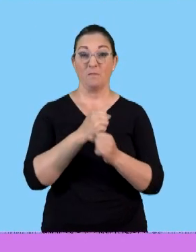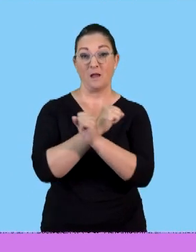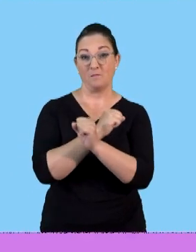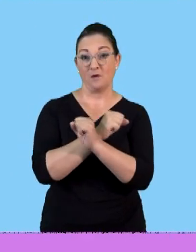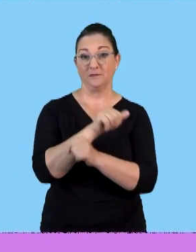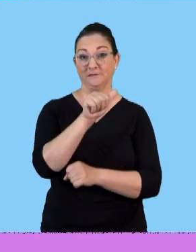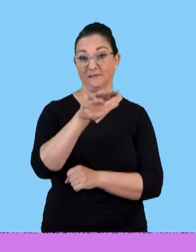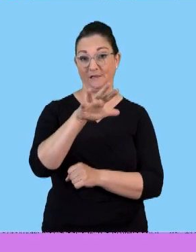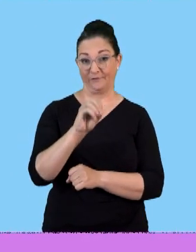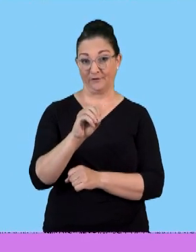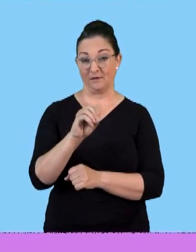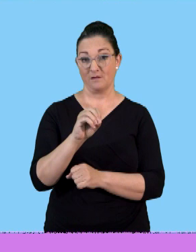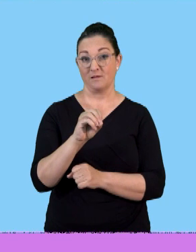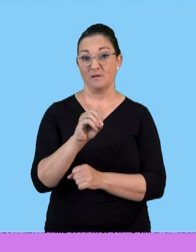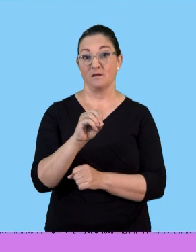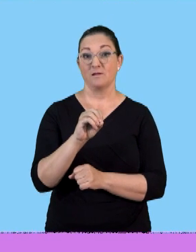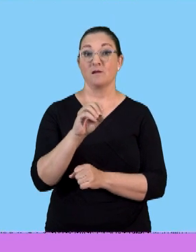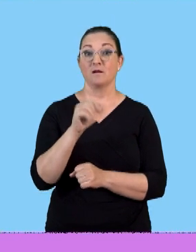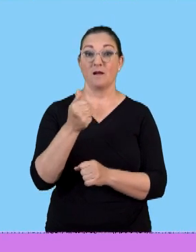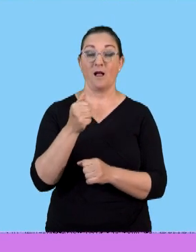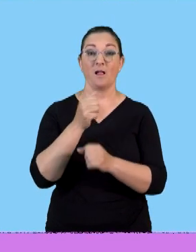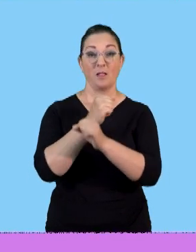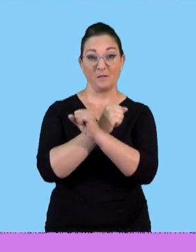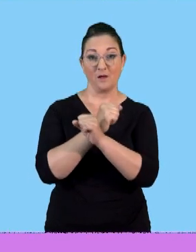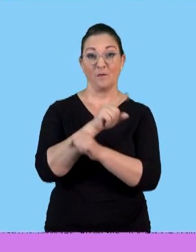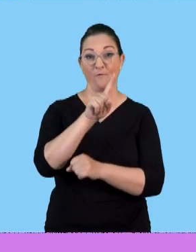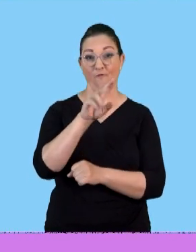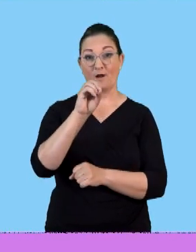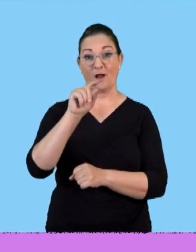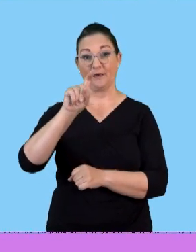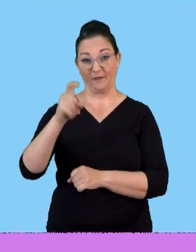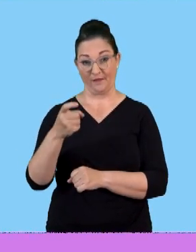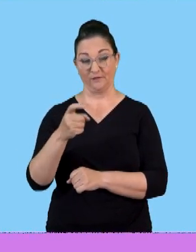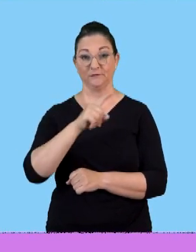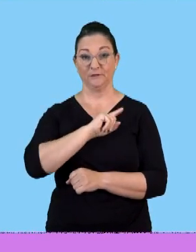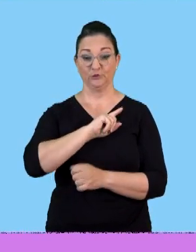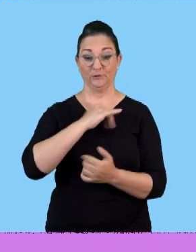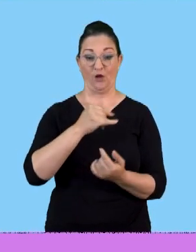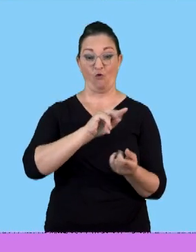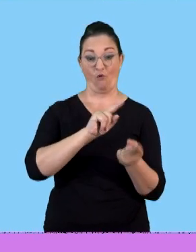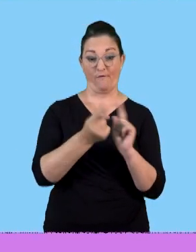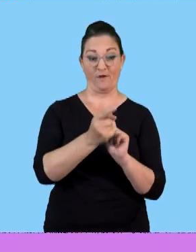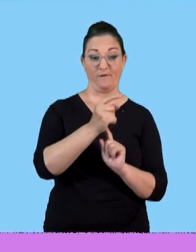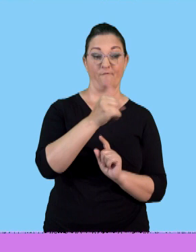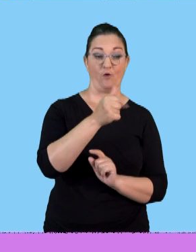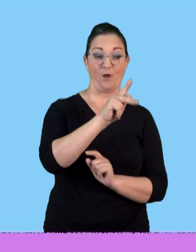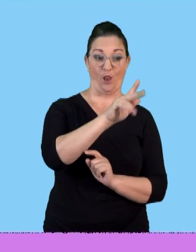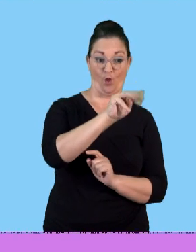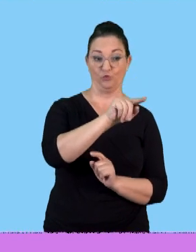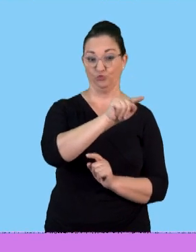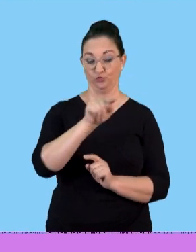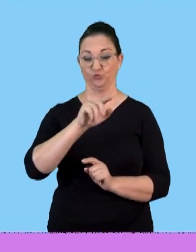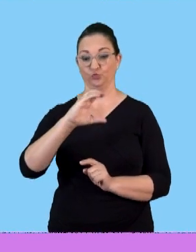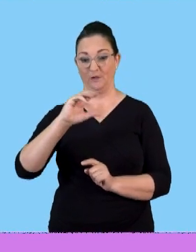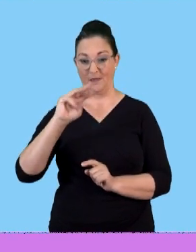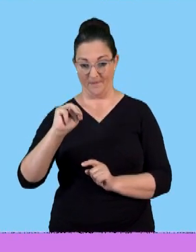multiplied my 650 kilometers with the scale factor or the factor of 100,000 to convert from kilometers to centimeters.